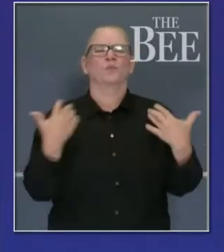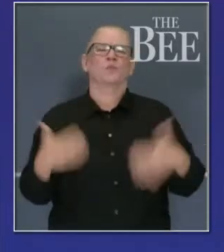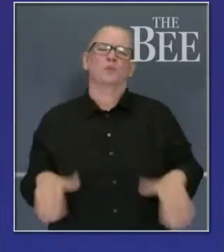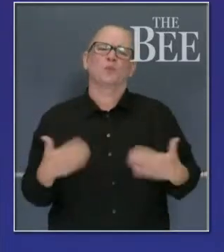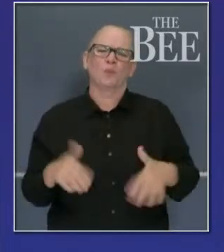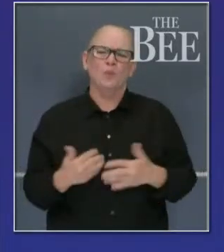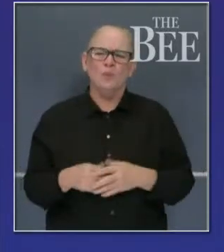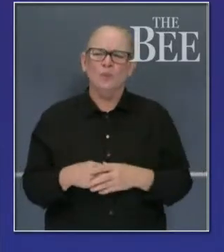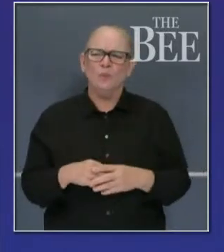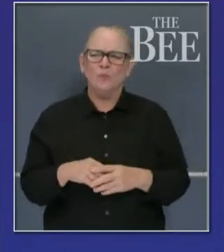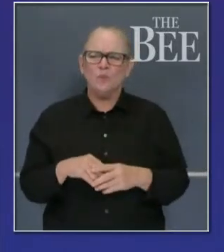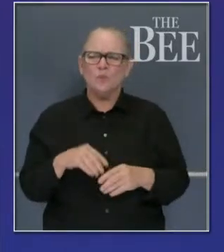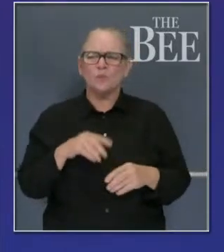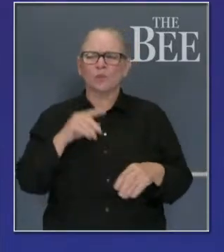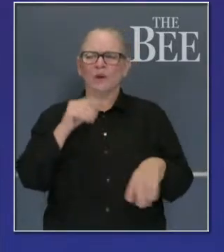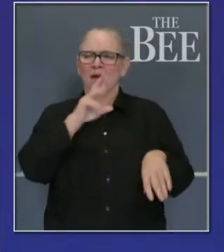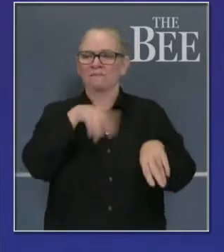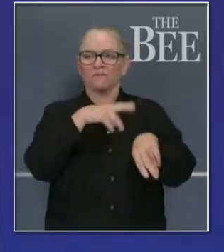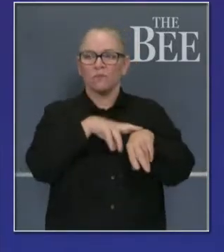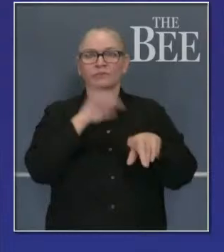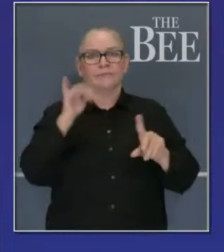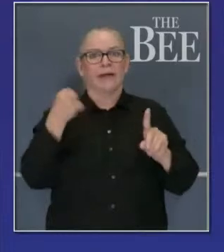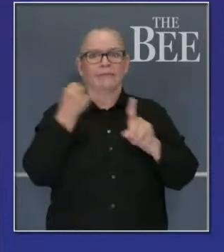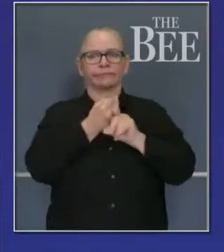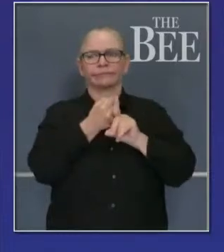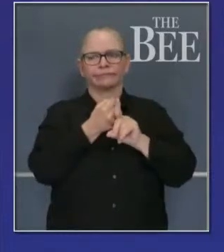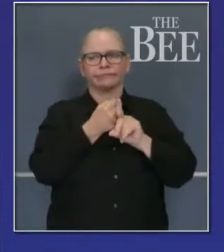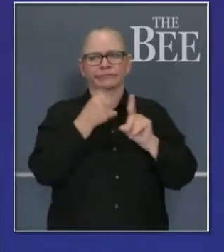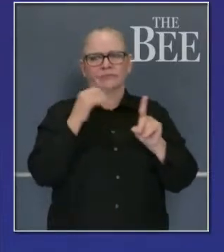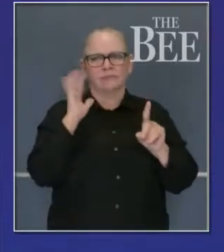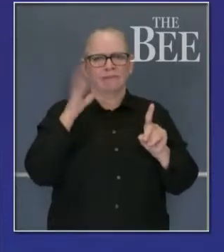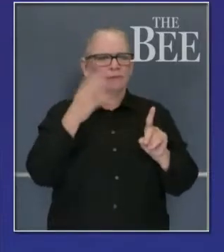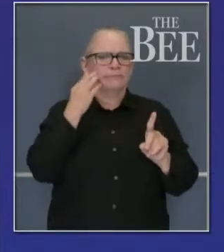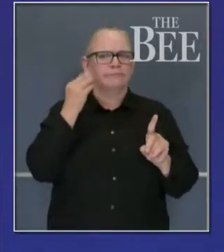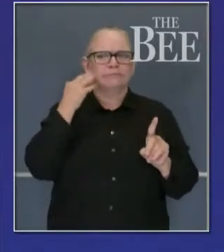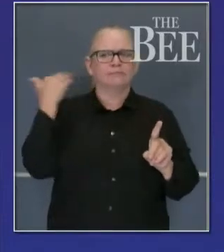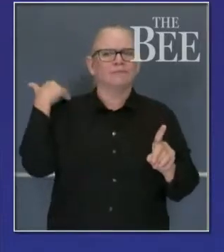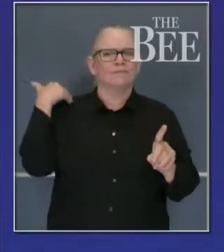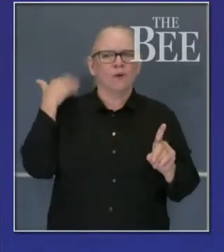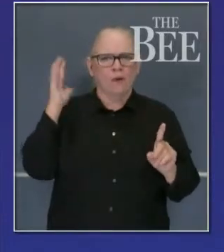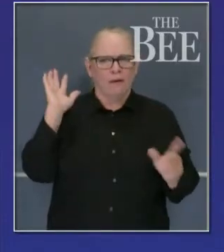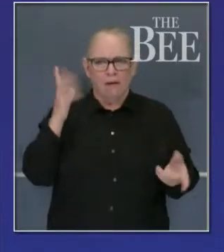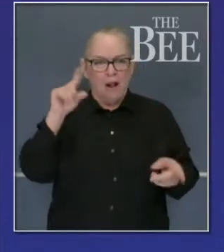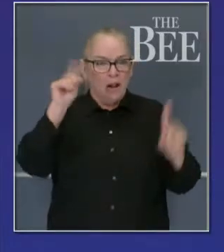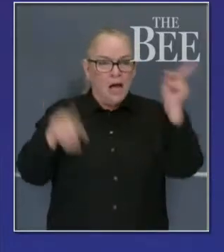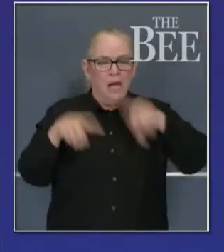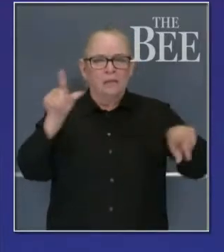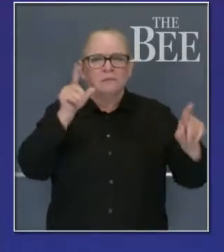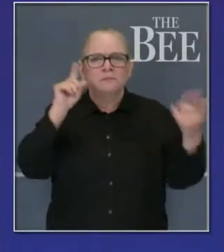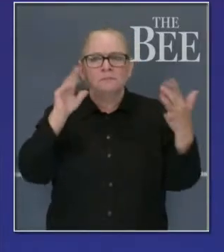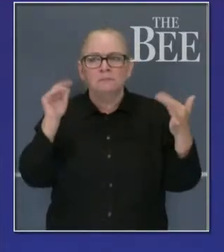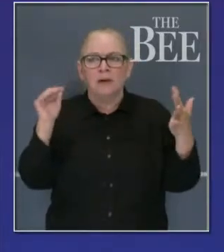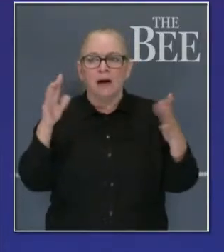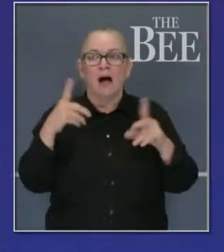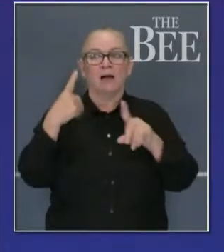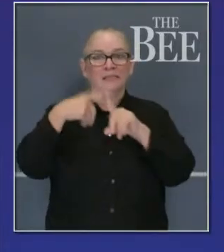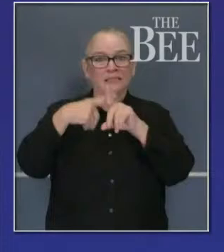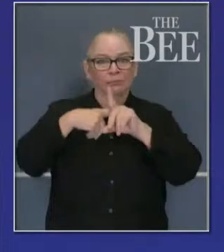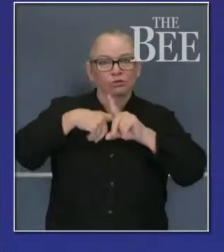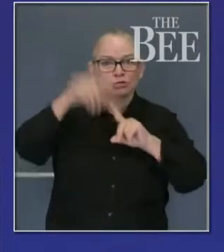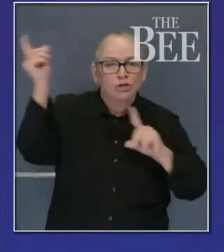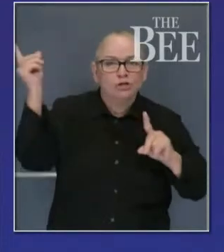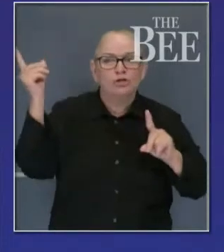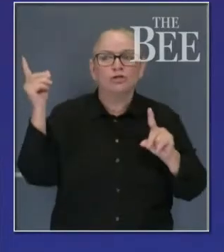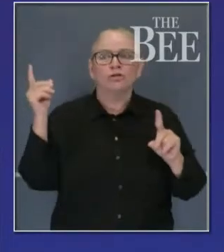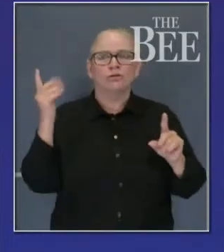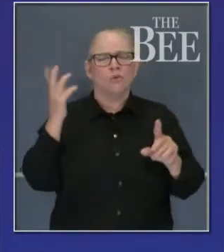course, August was unprecedented in terms of heat, record level, record recorded